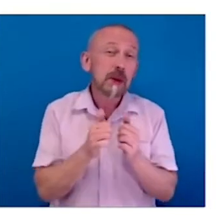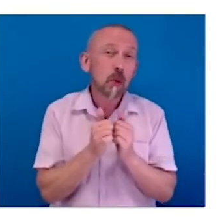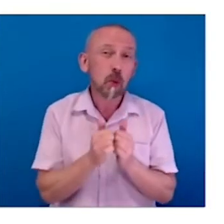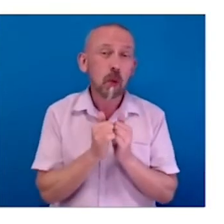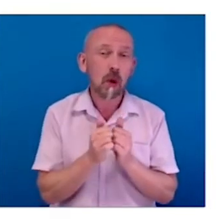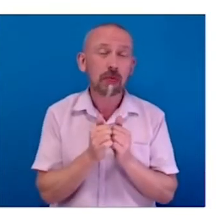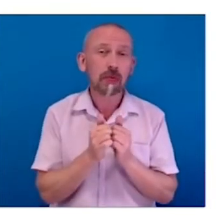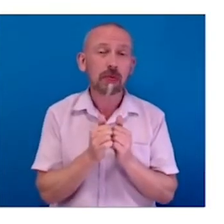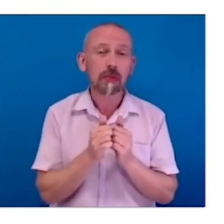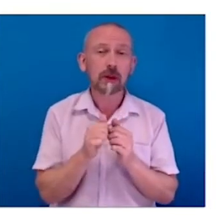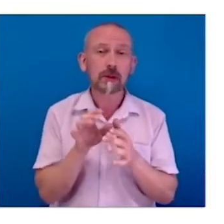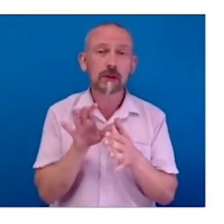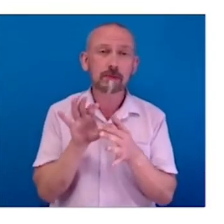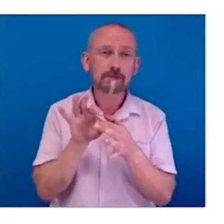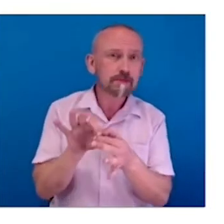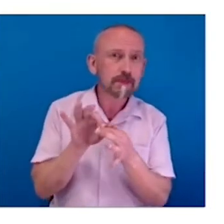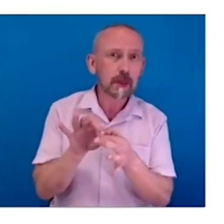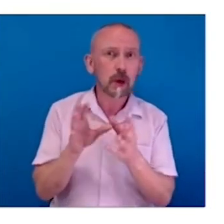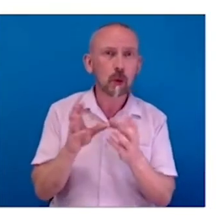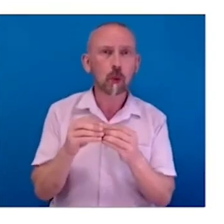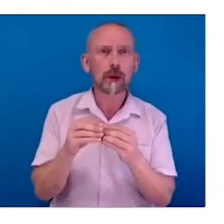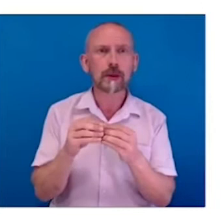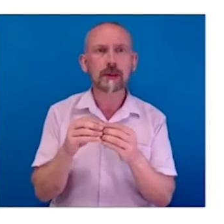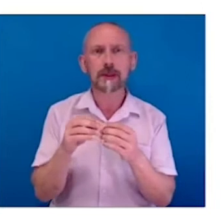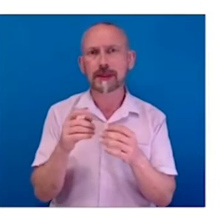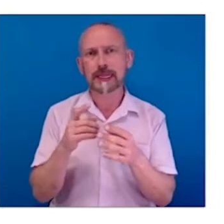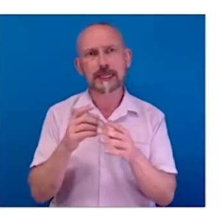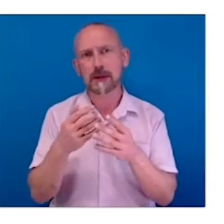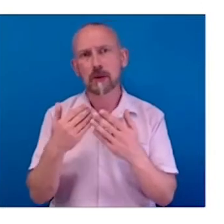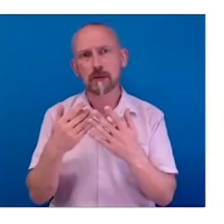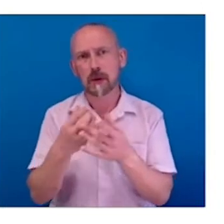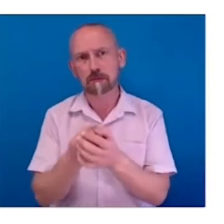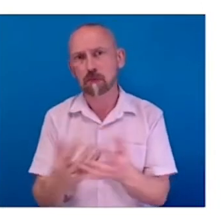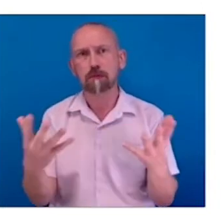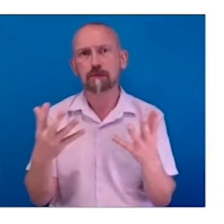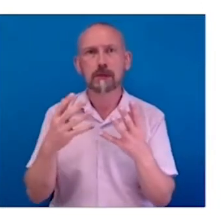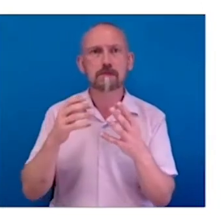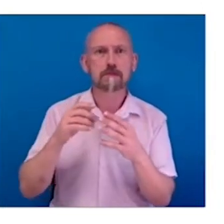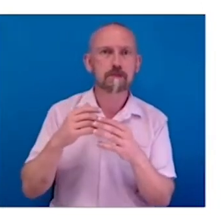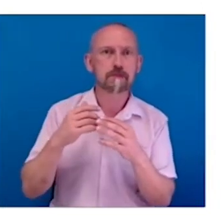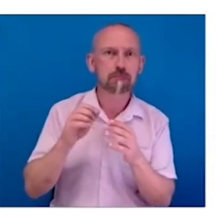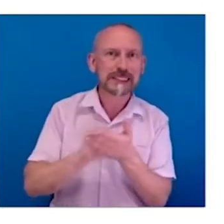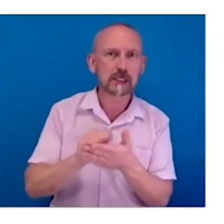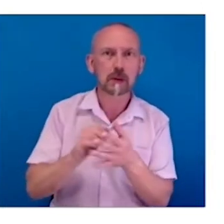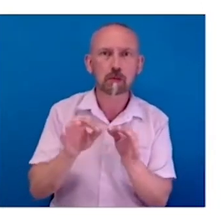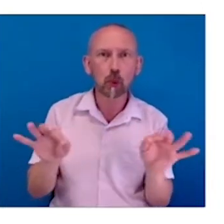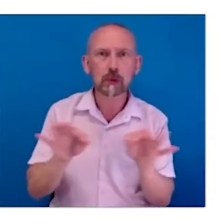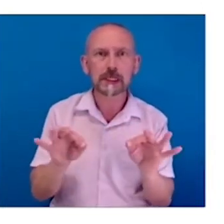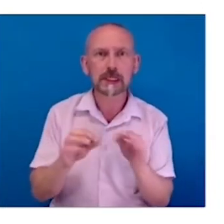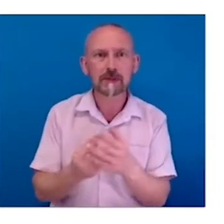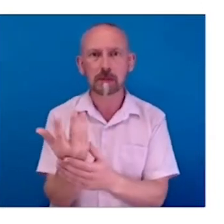developments of the wealth of print music notation programs. What